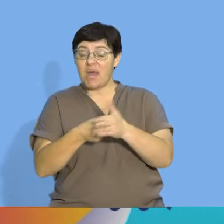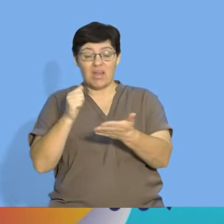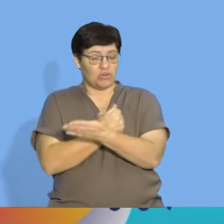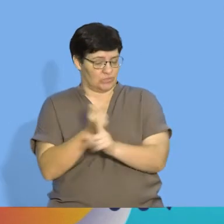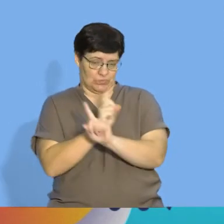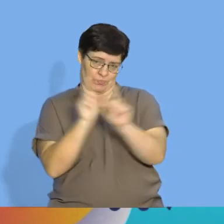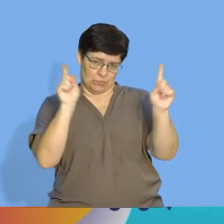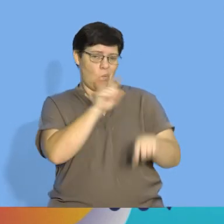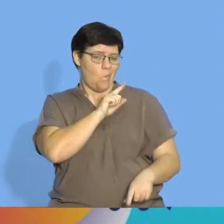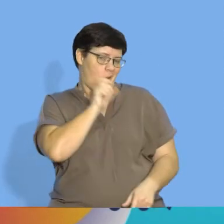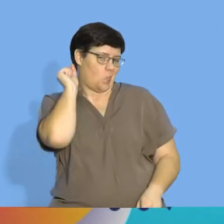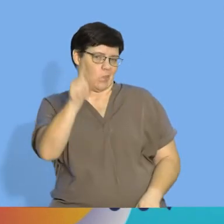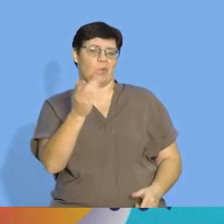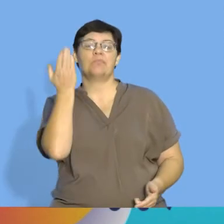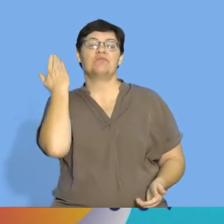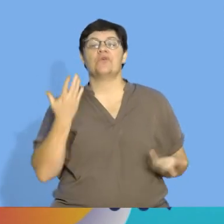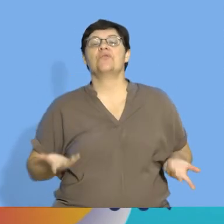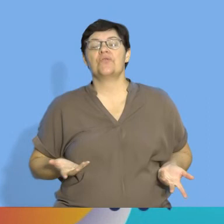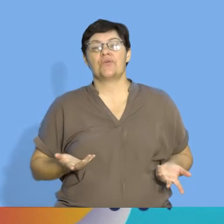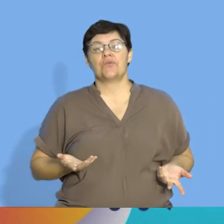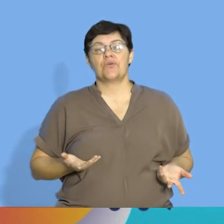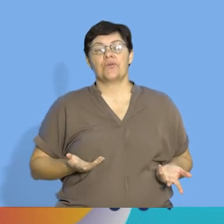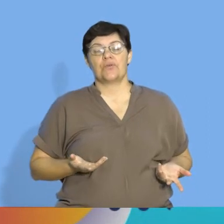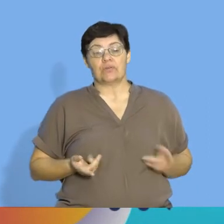action, right? So you